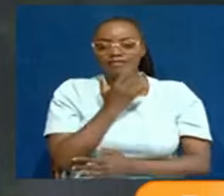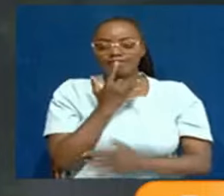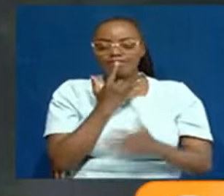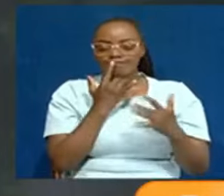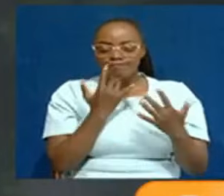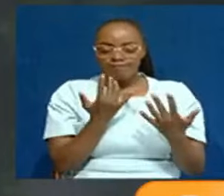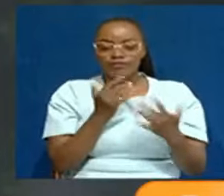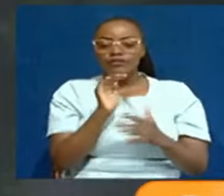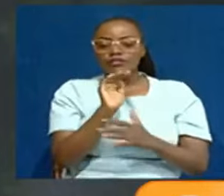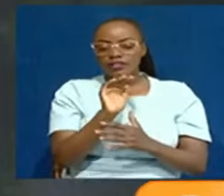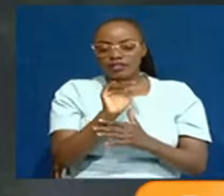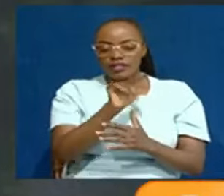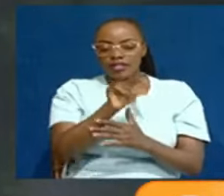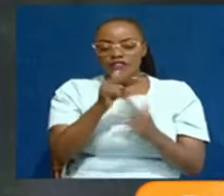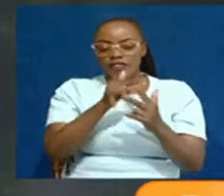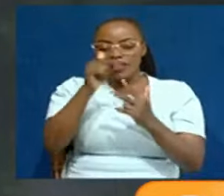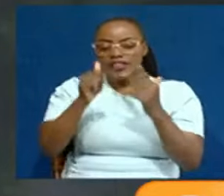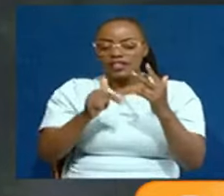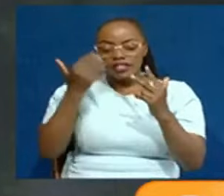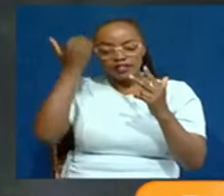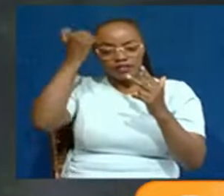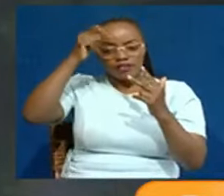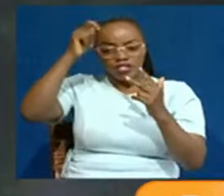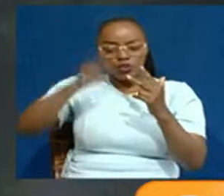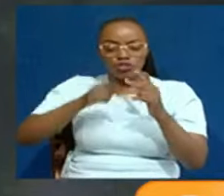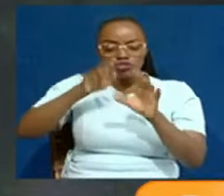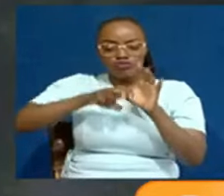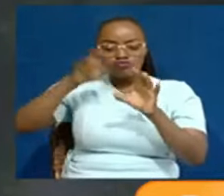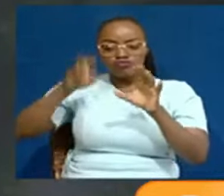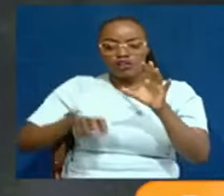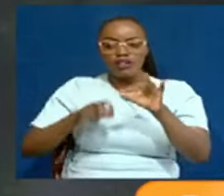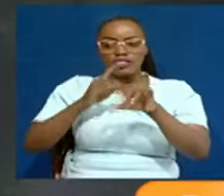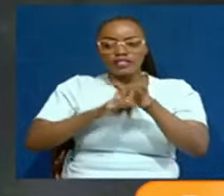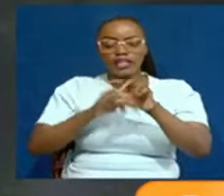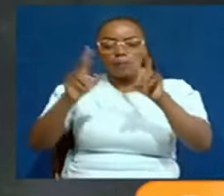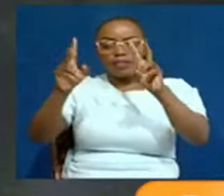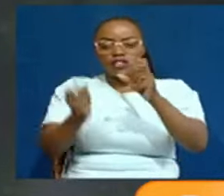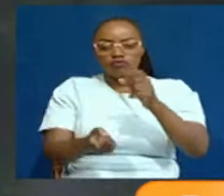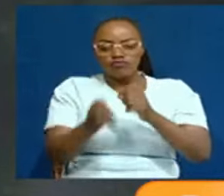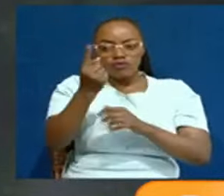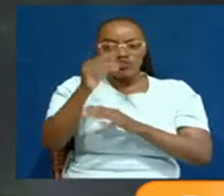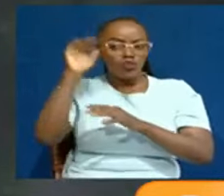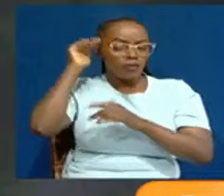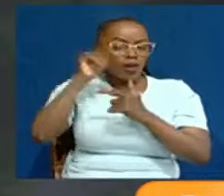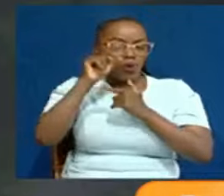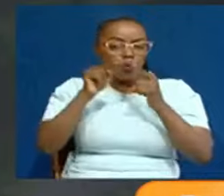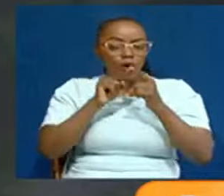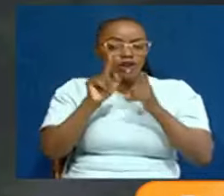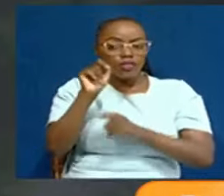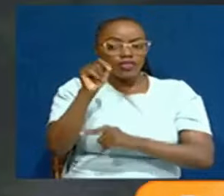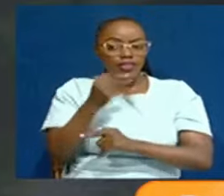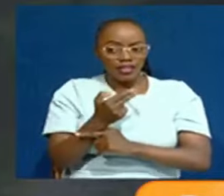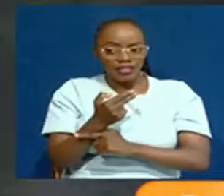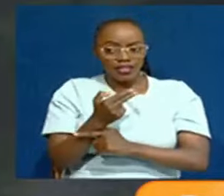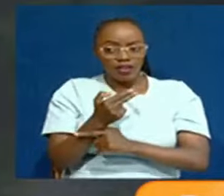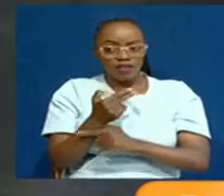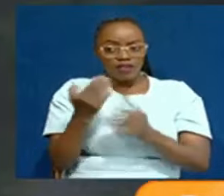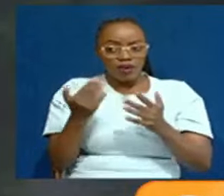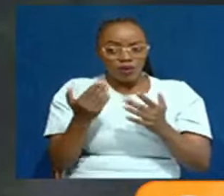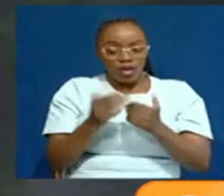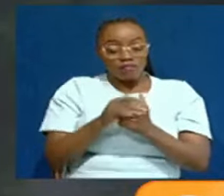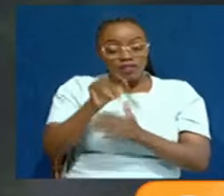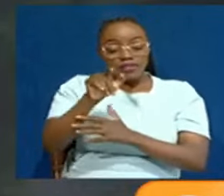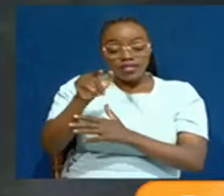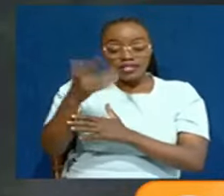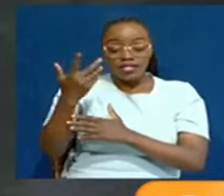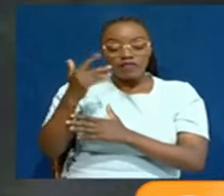to have the bench recuse itself when the matter comes up for hearing on Thursday at the ceremonial